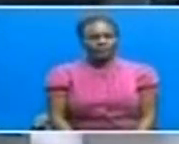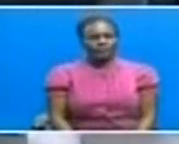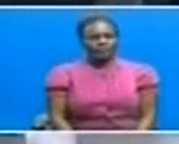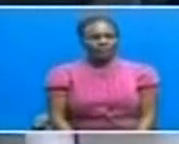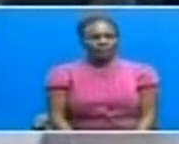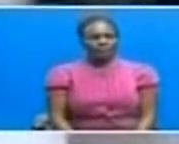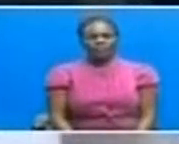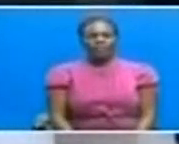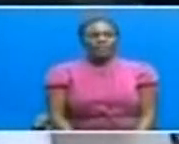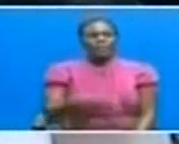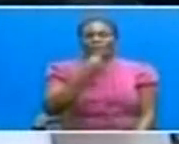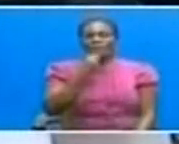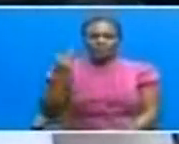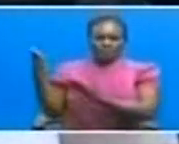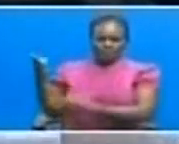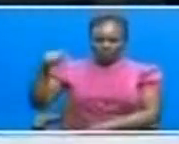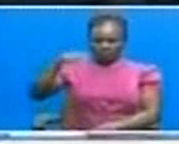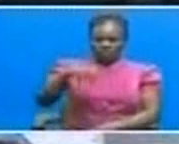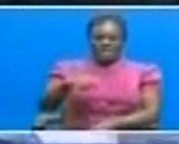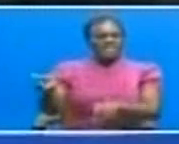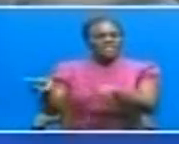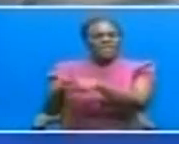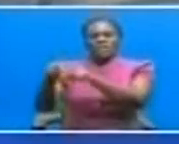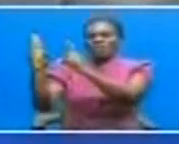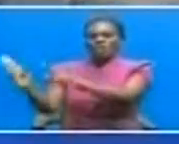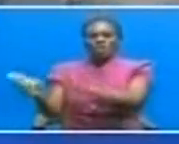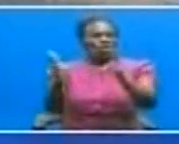To Frederick Kinyanjui, today is a day like any other.